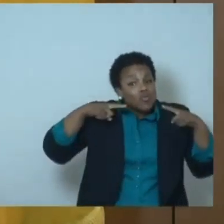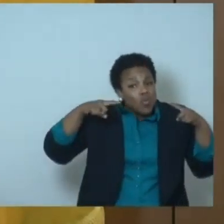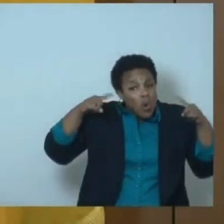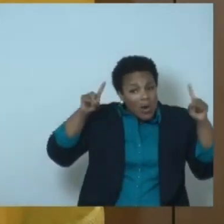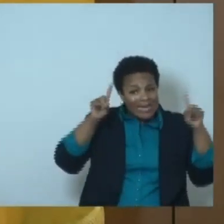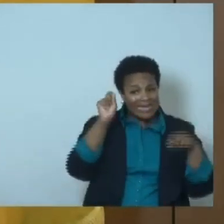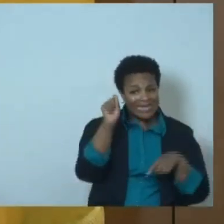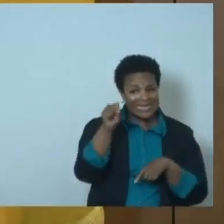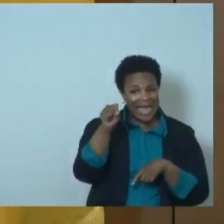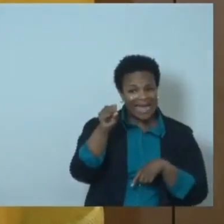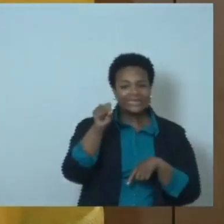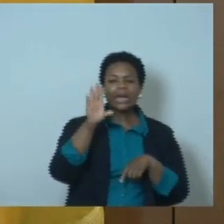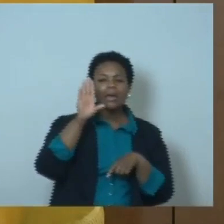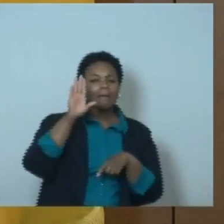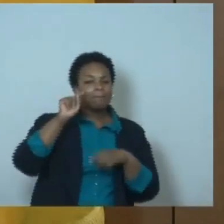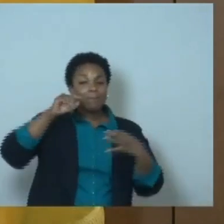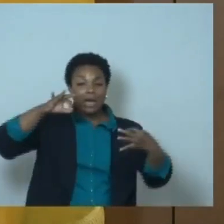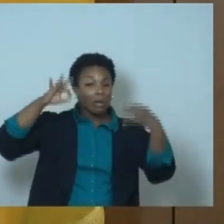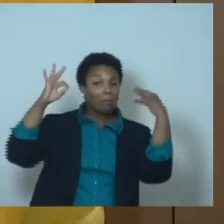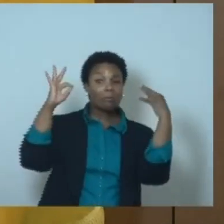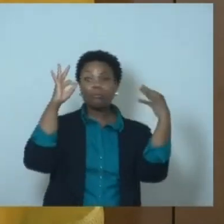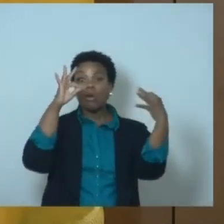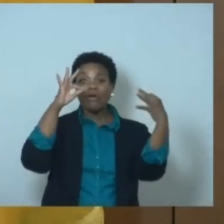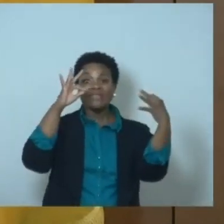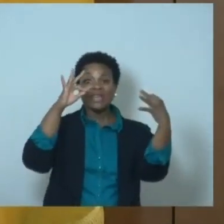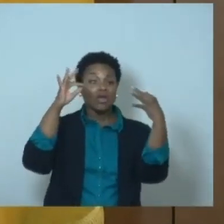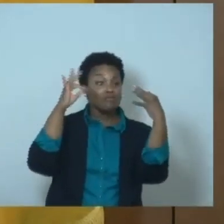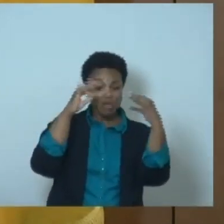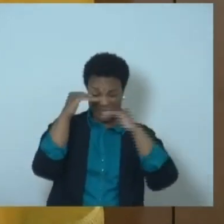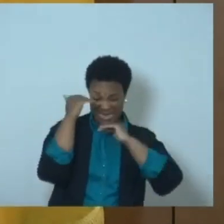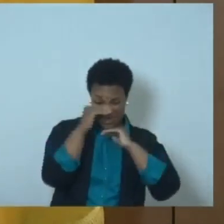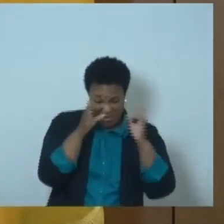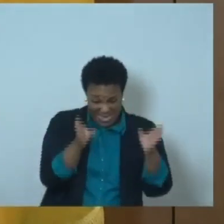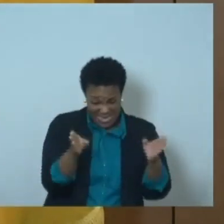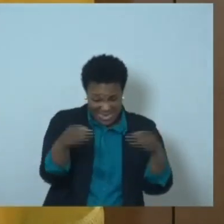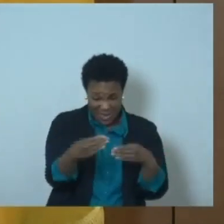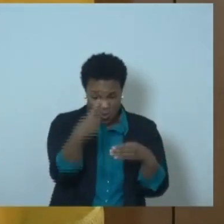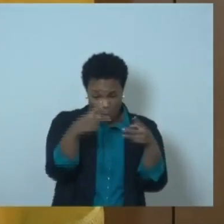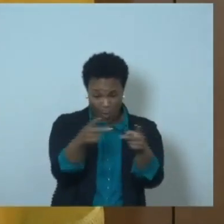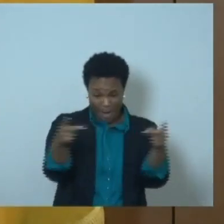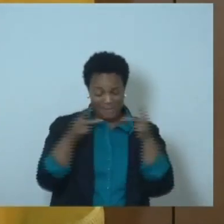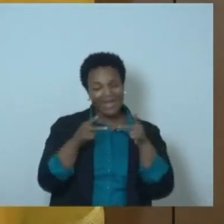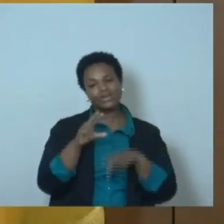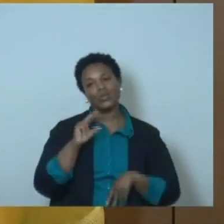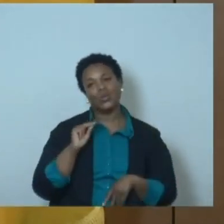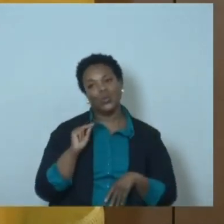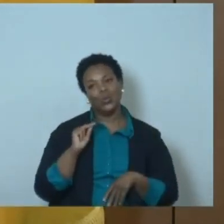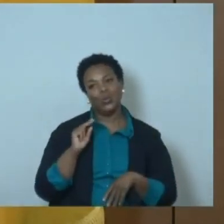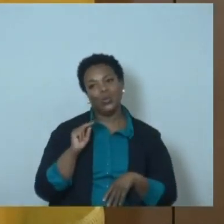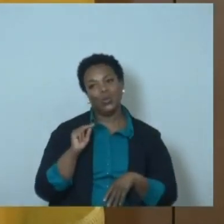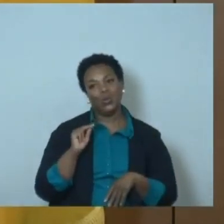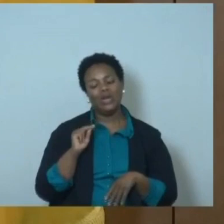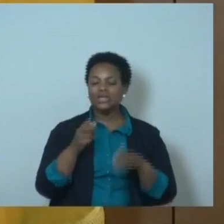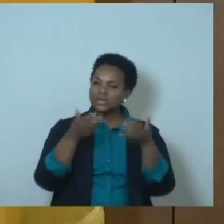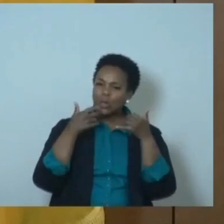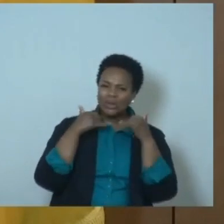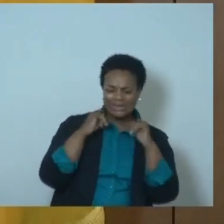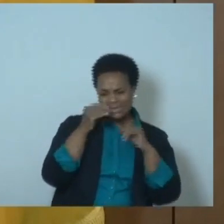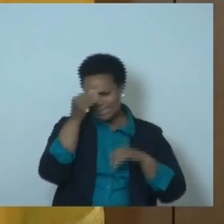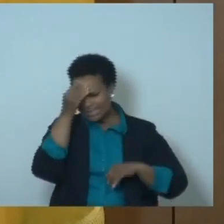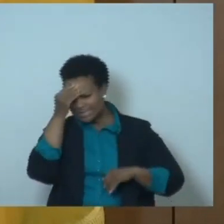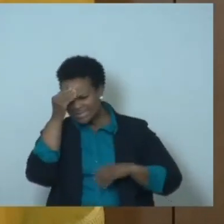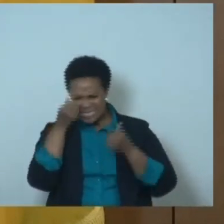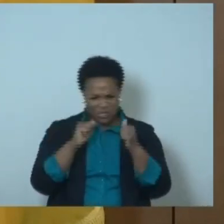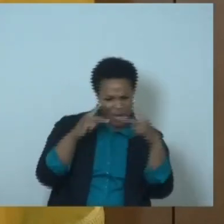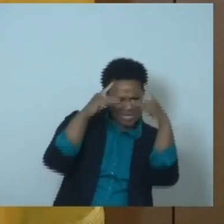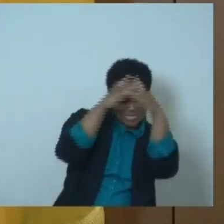do productive containment. So we're still challenged. We're trying to figure those aspects out in the